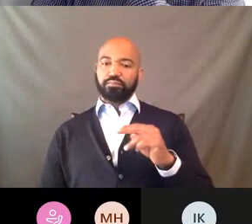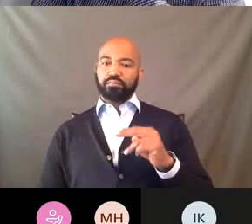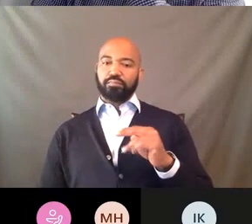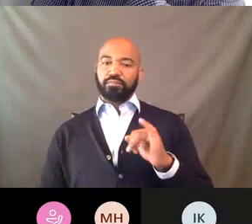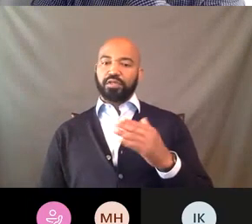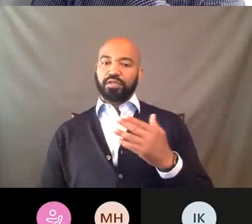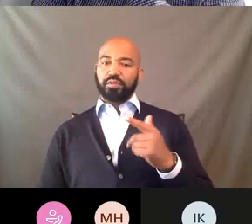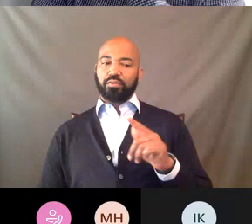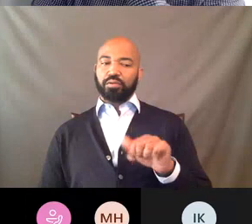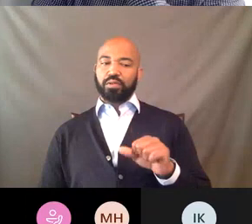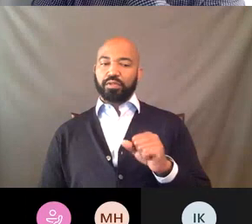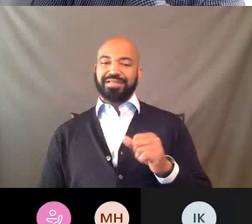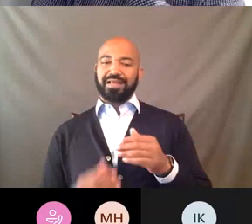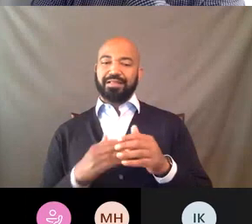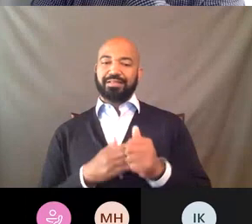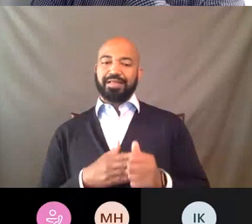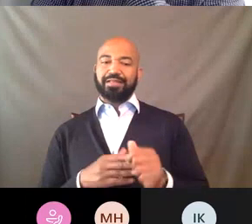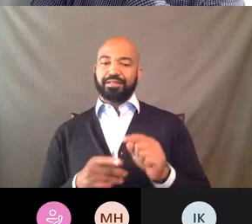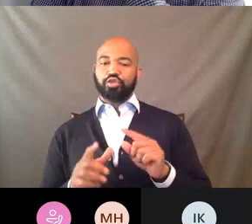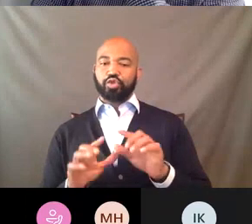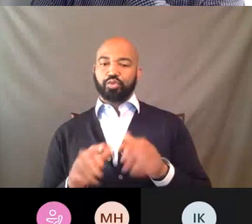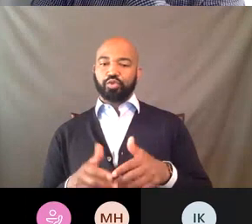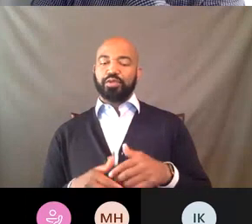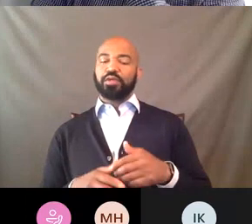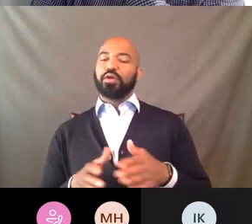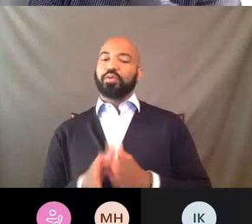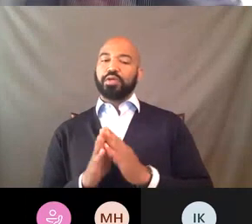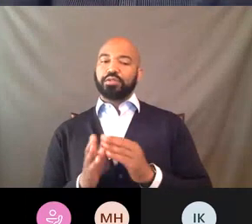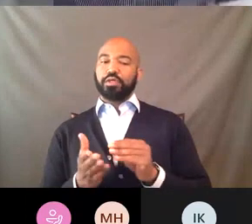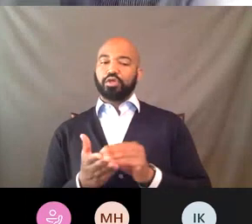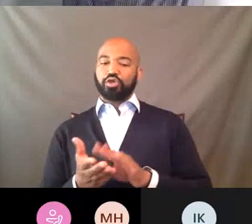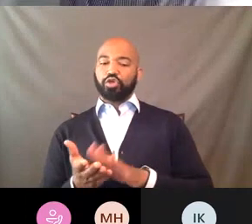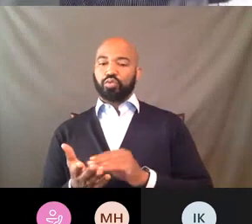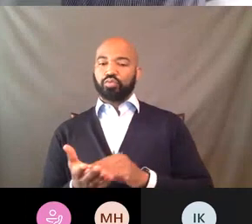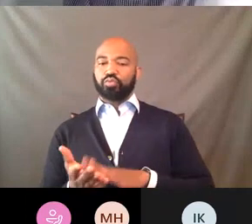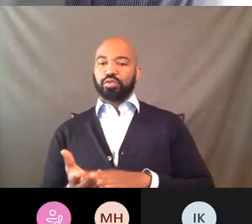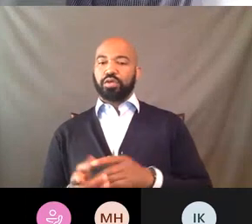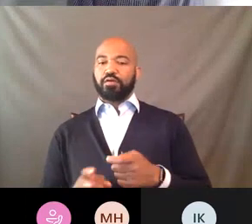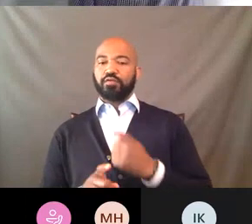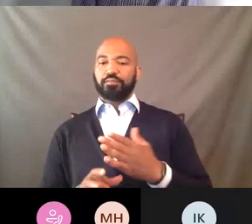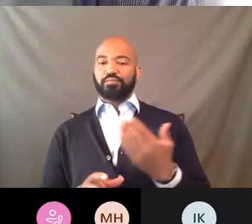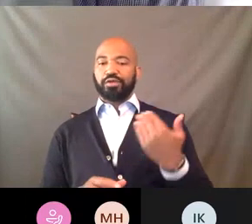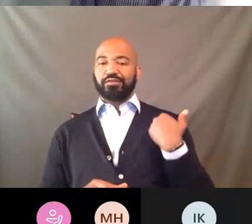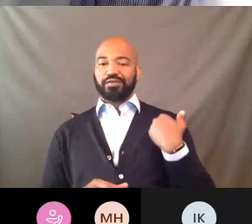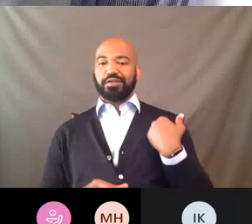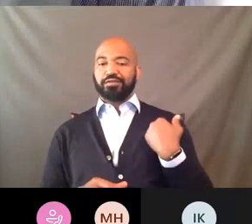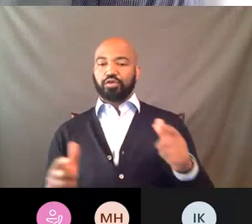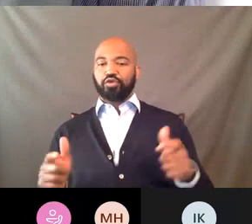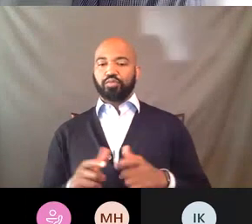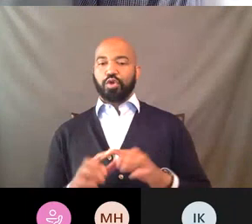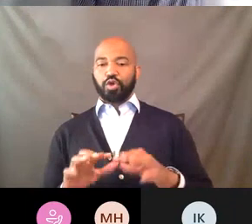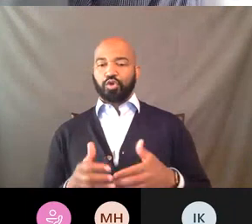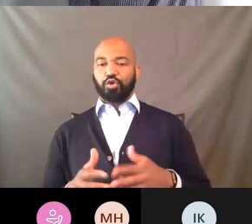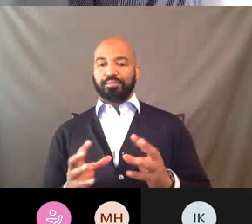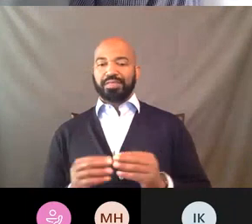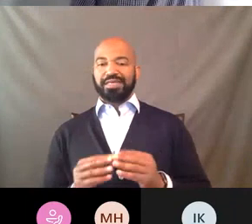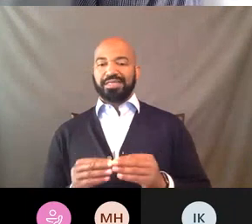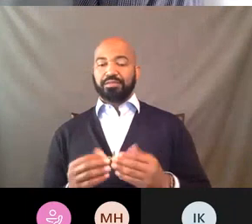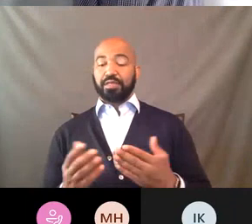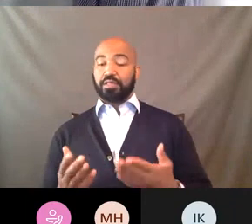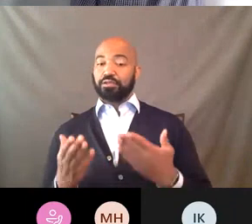of this group. Nicholas has requested notes from our previous small group meetings, and I would definitely